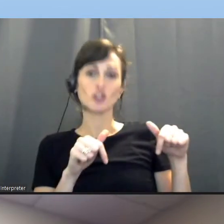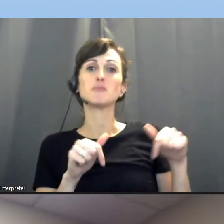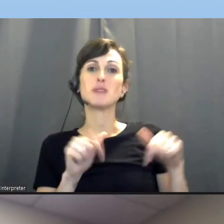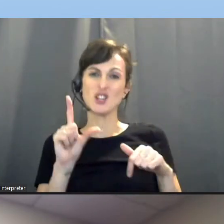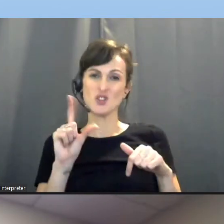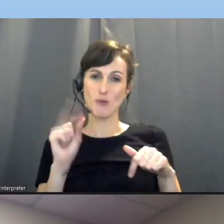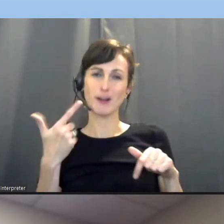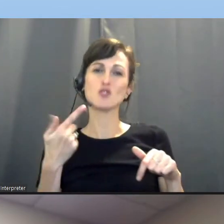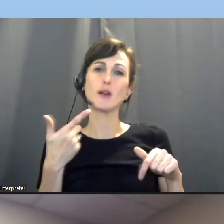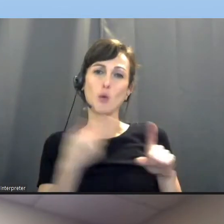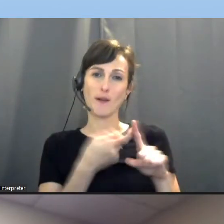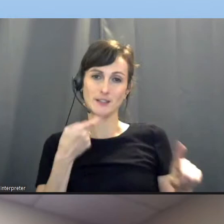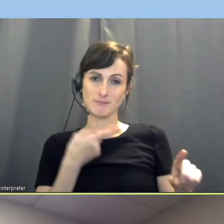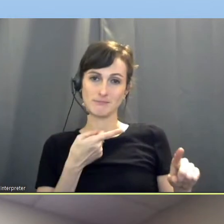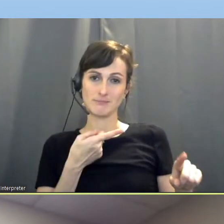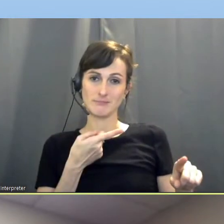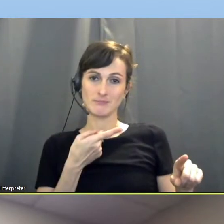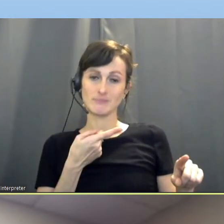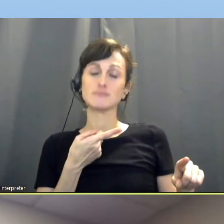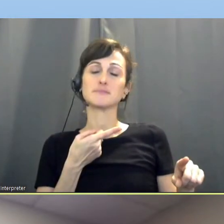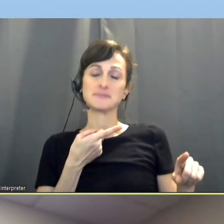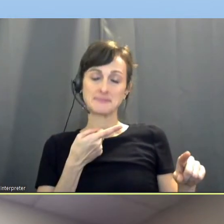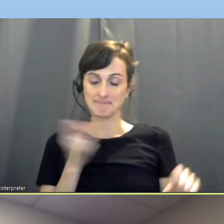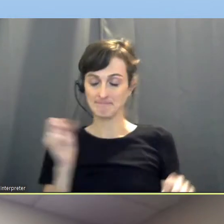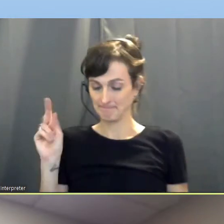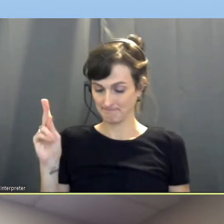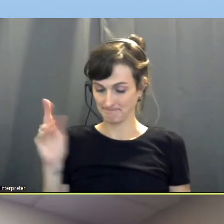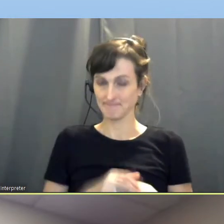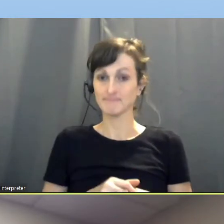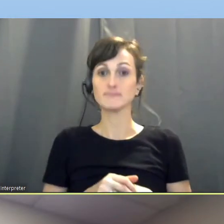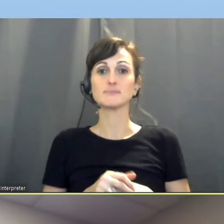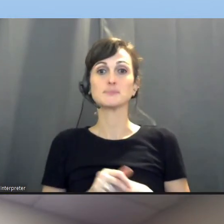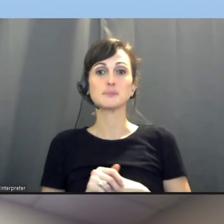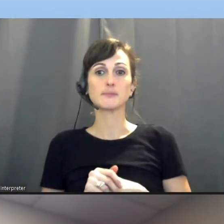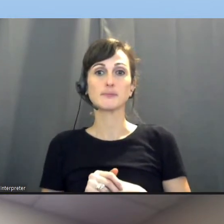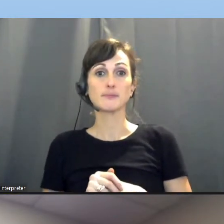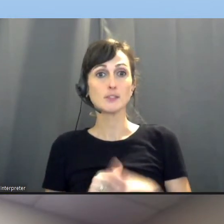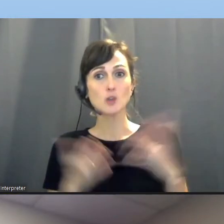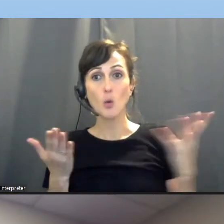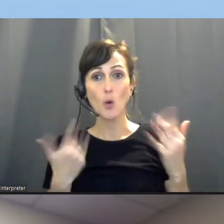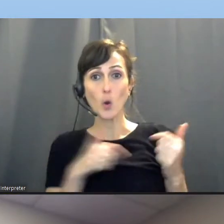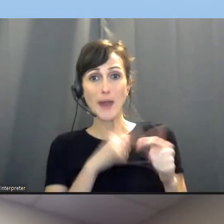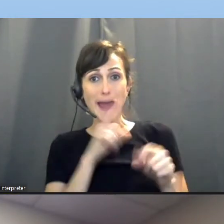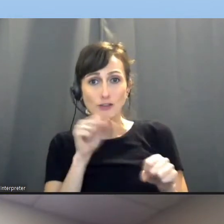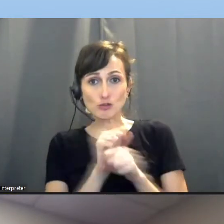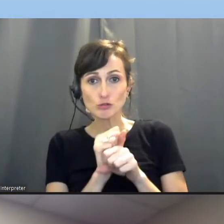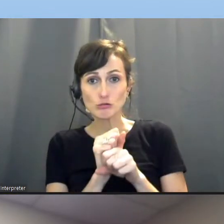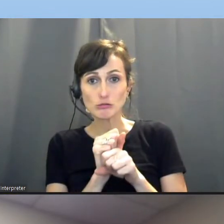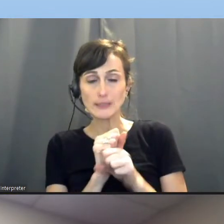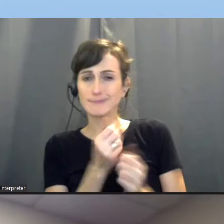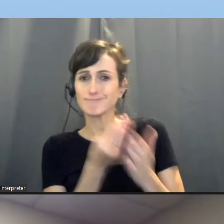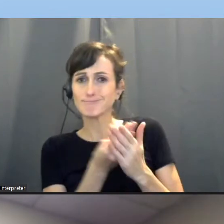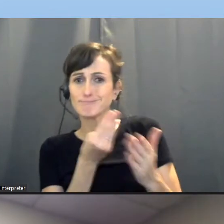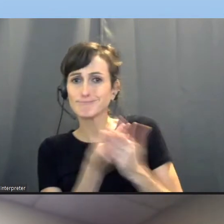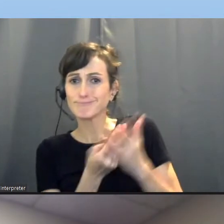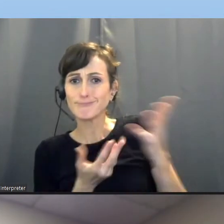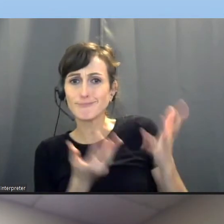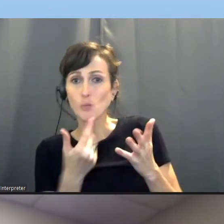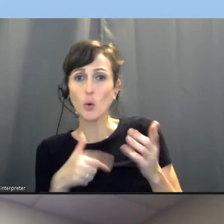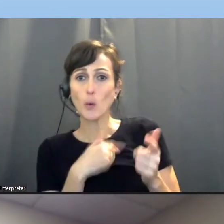21, the work That's was done correct. in 21. Okay. So what are we actually money-wise approving